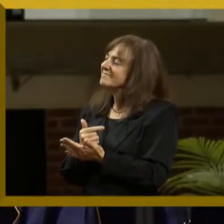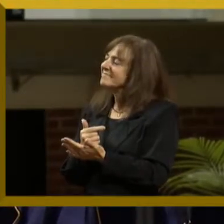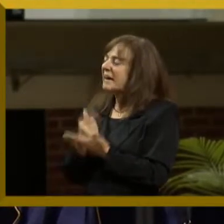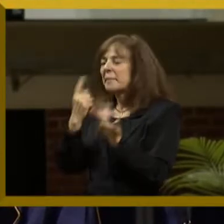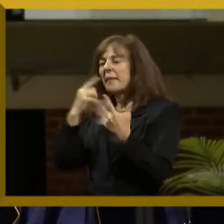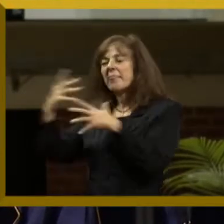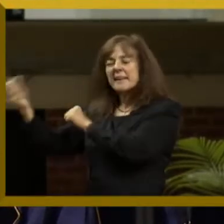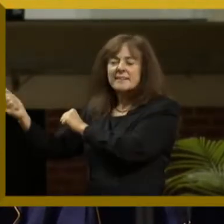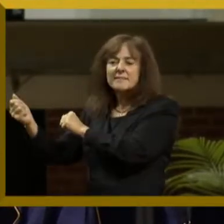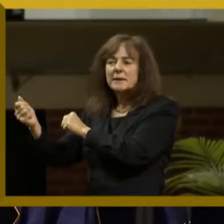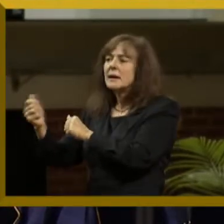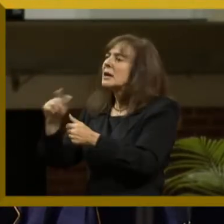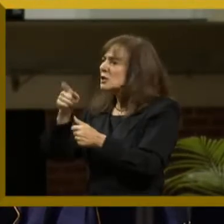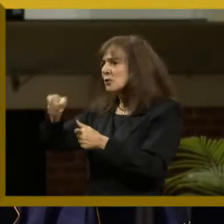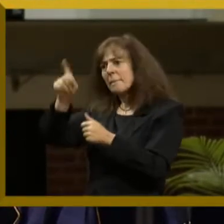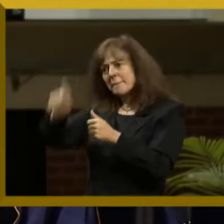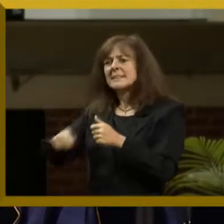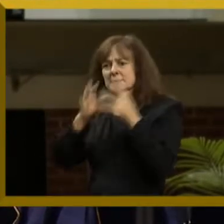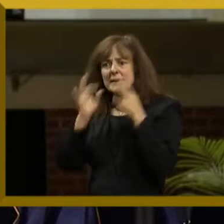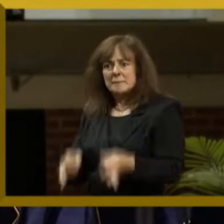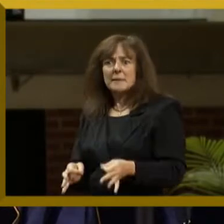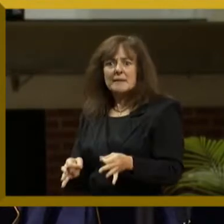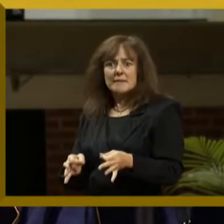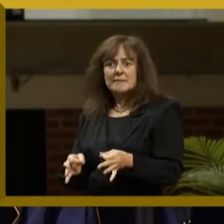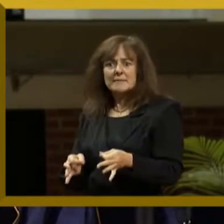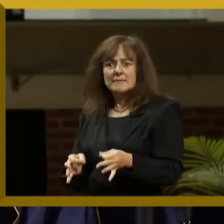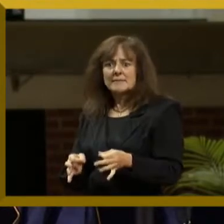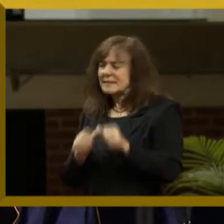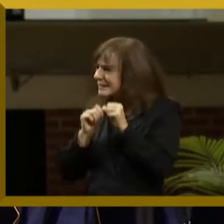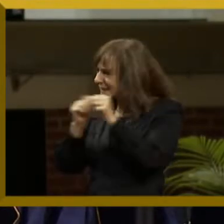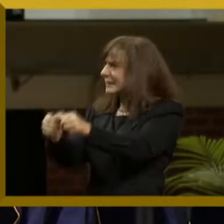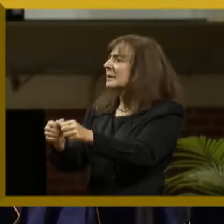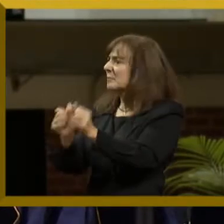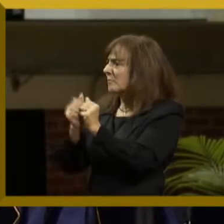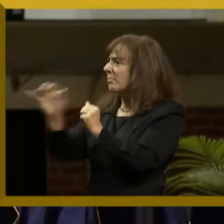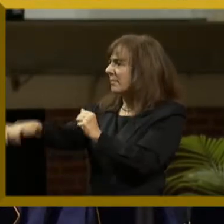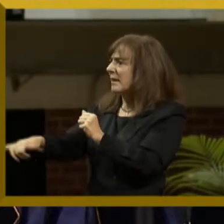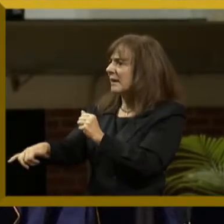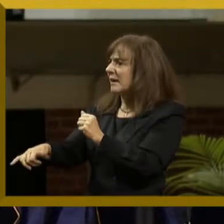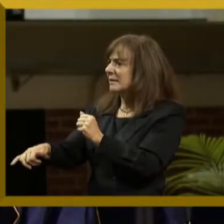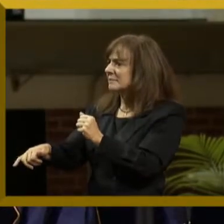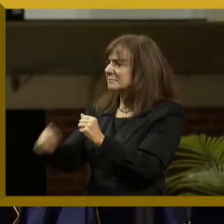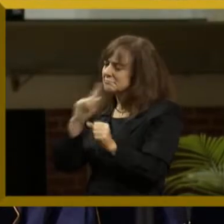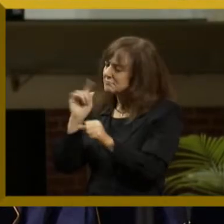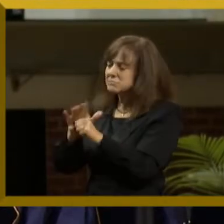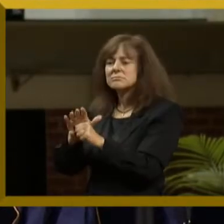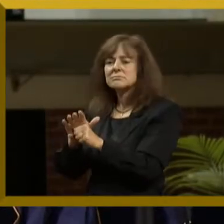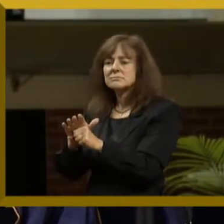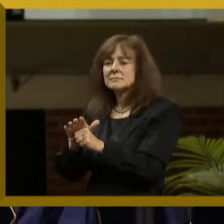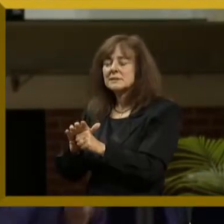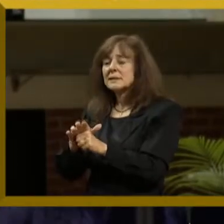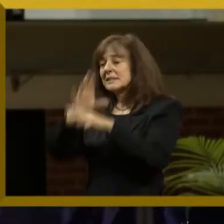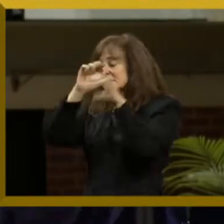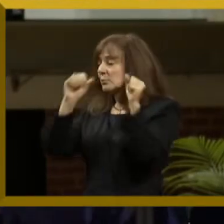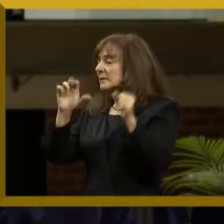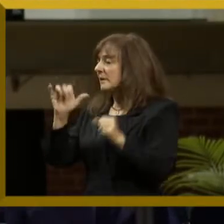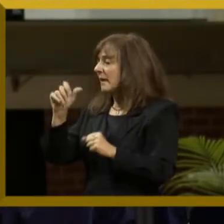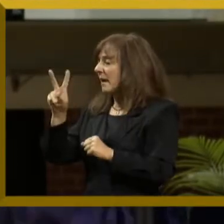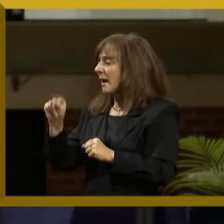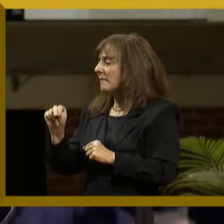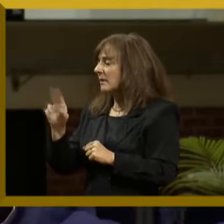commitment and determination it took for you to get here. Hold fast to it. Because as President Calvin Coolidge once